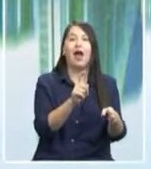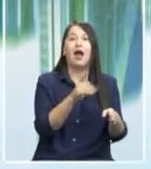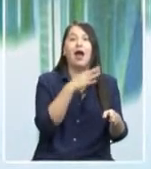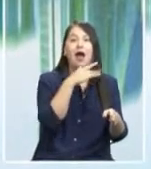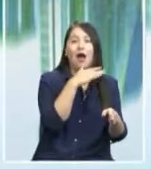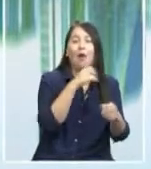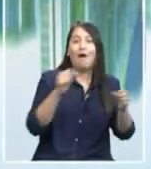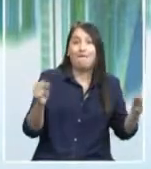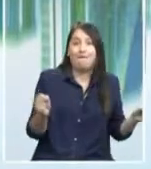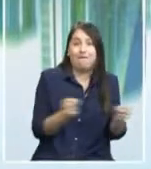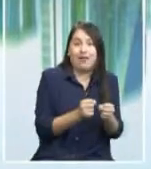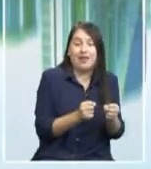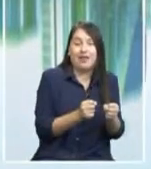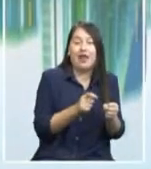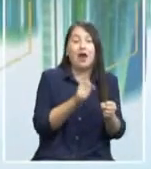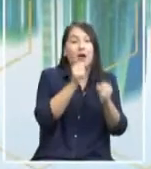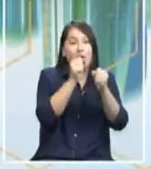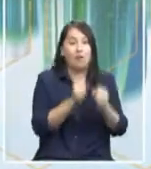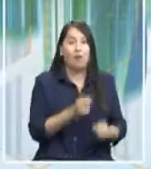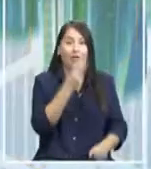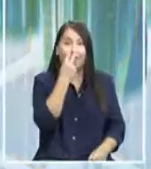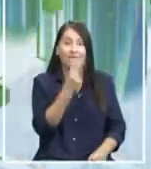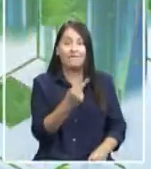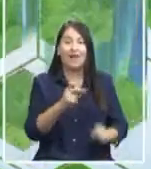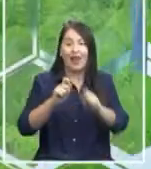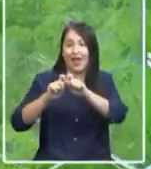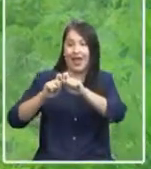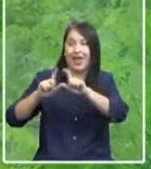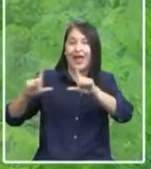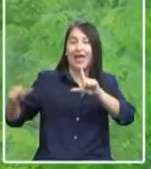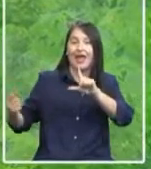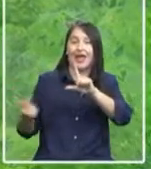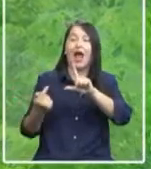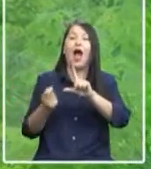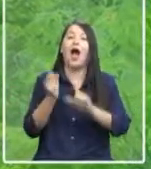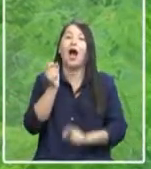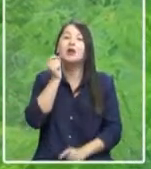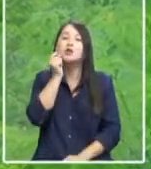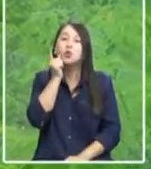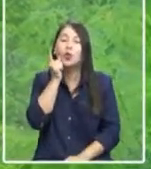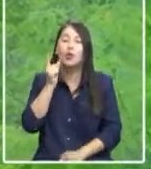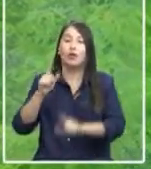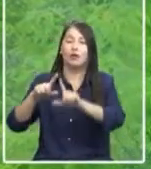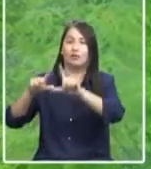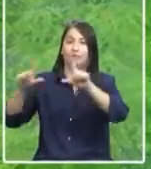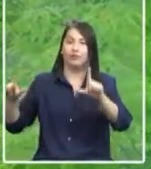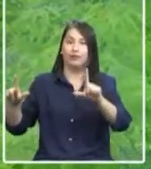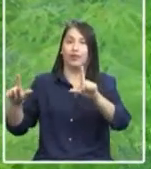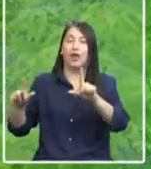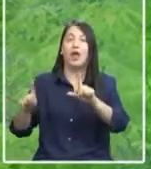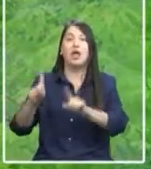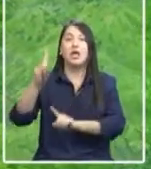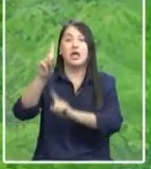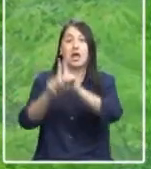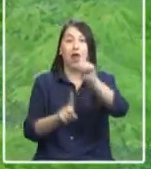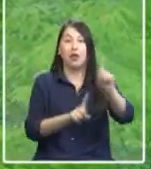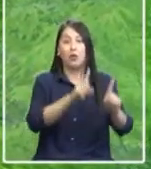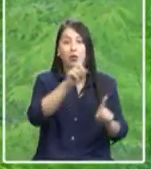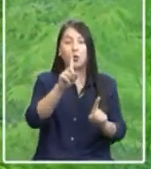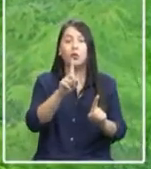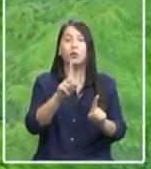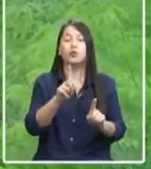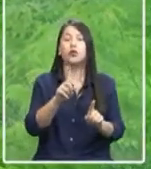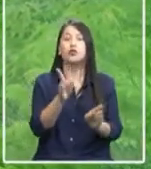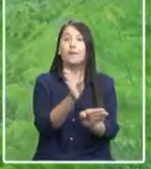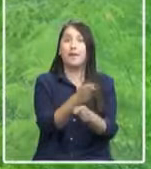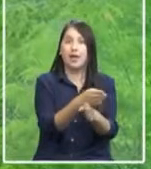on the left, the blue ones, and some fish, mainly in the summer, that like